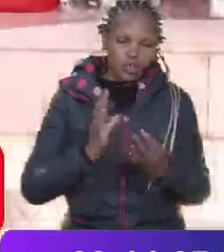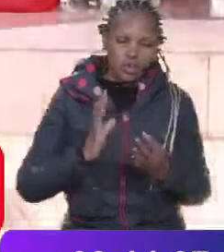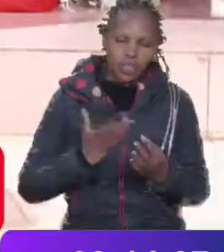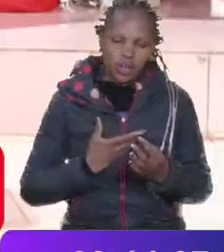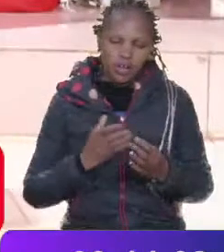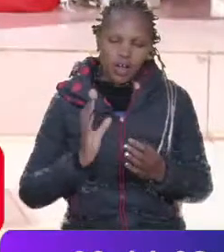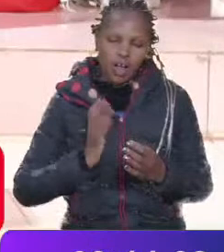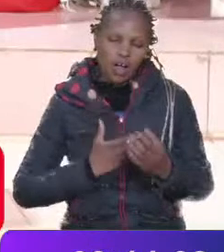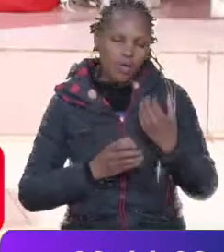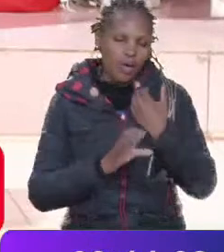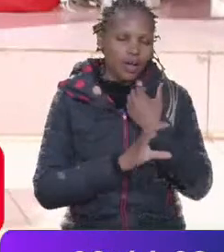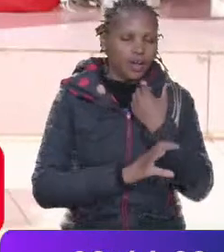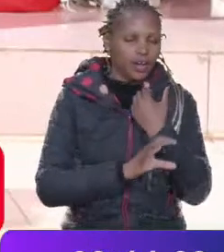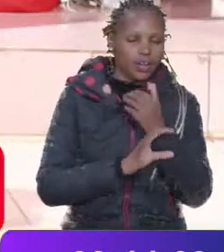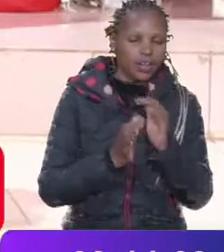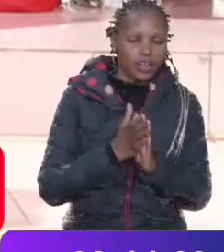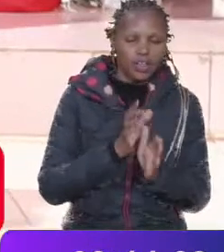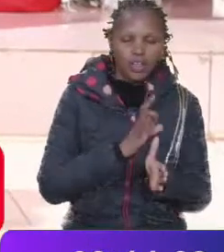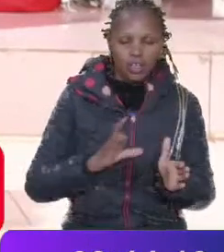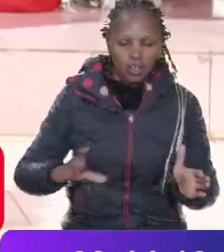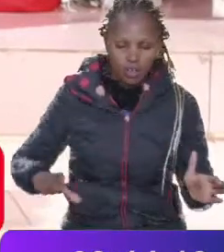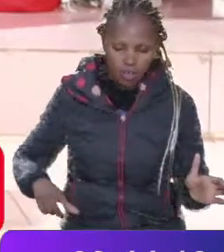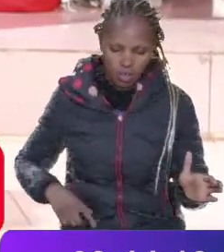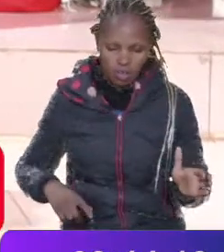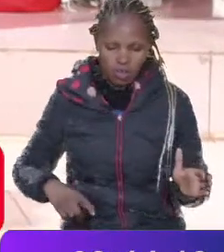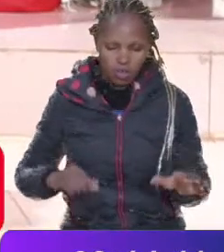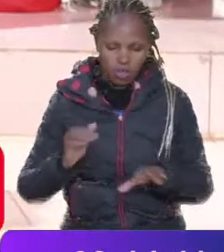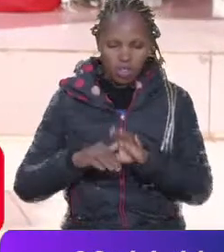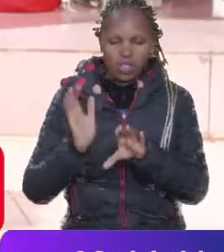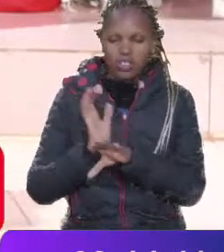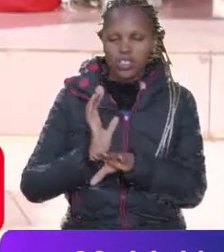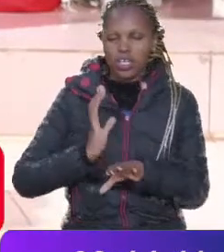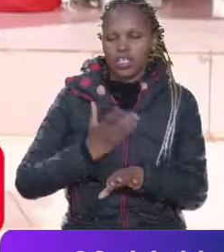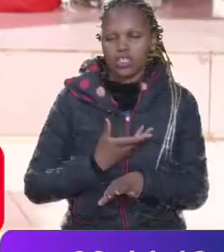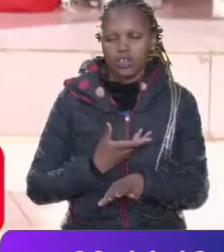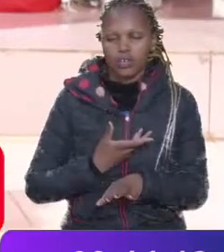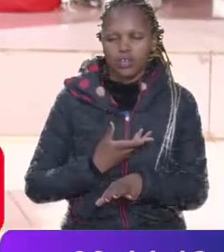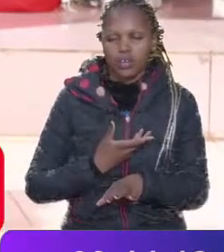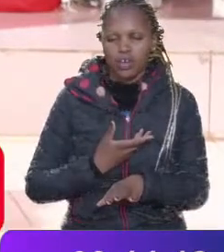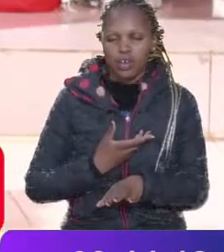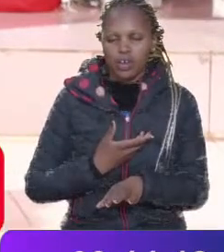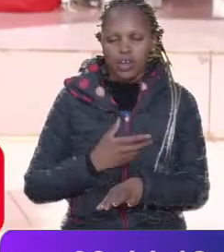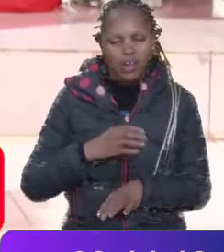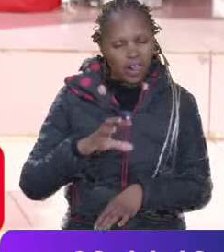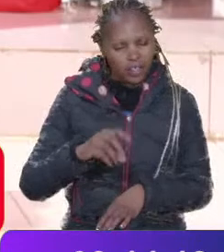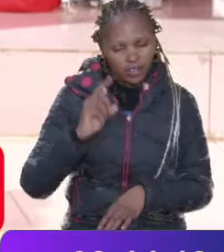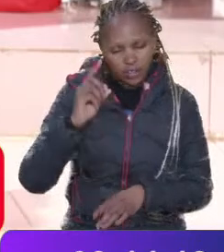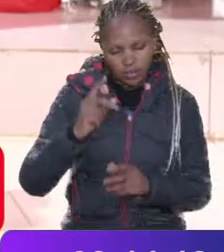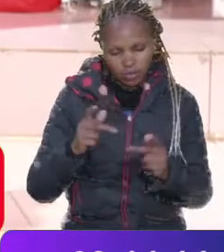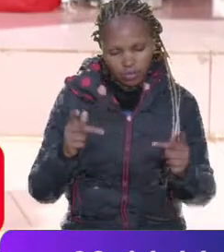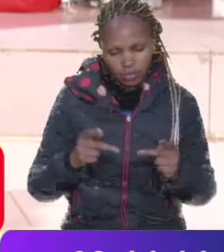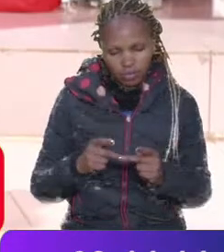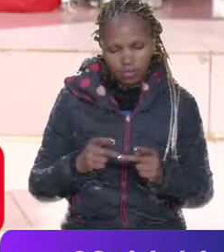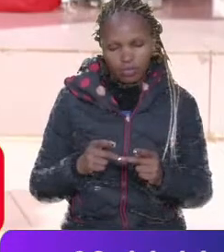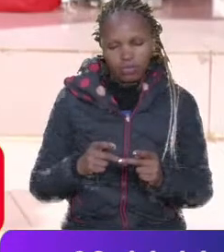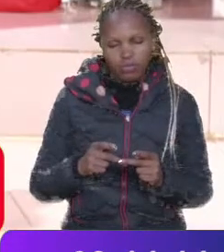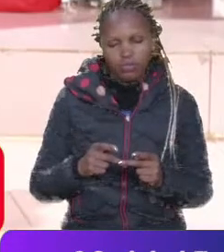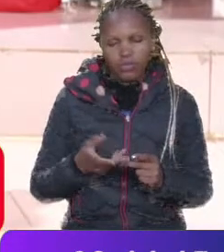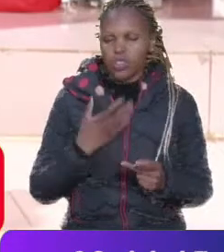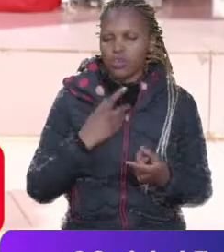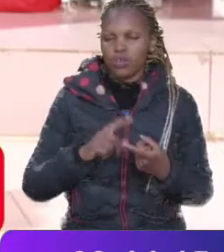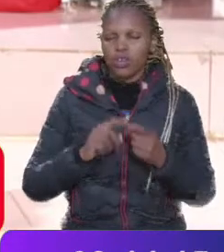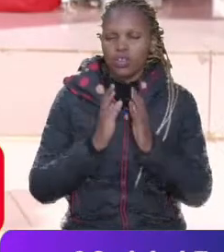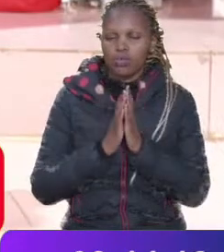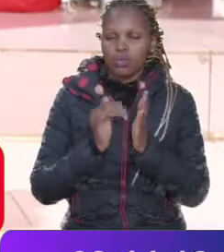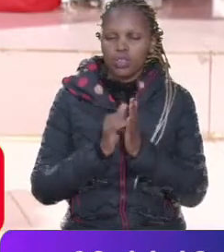country, and Lord, even in our church. Take your place, dear Lord. We want to pray